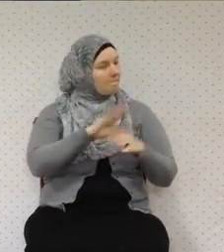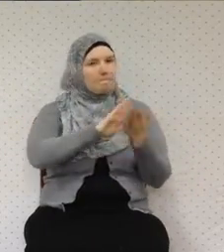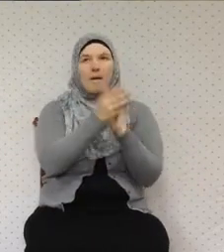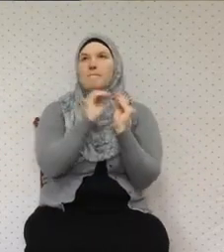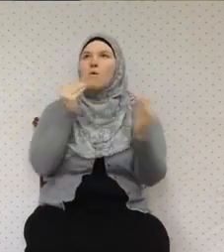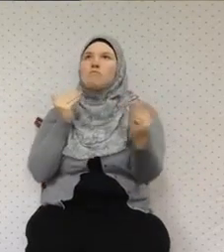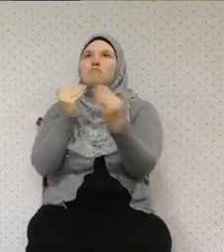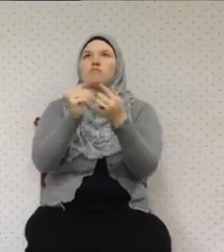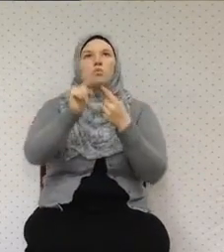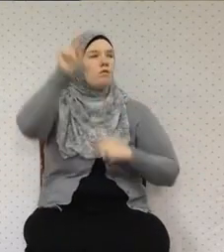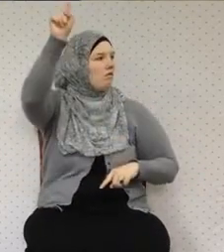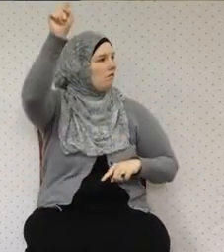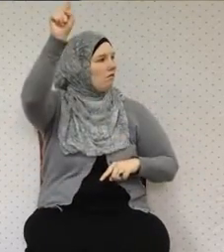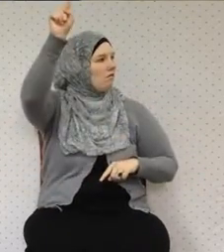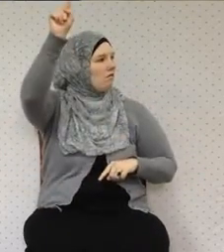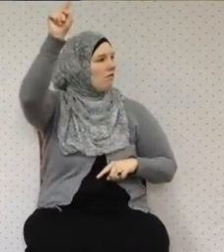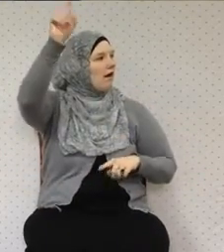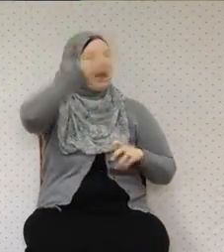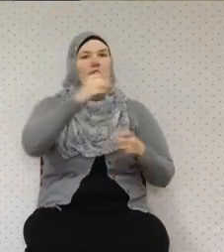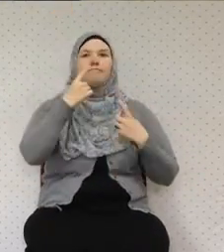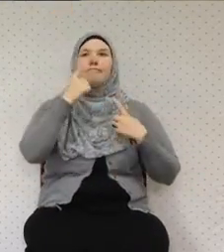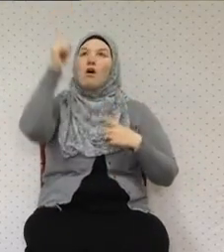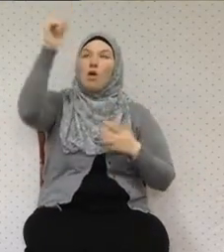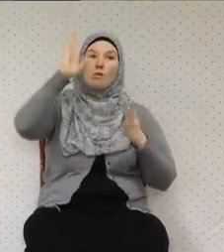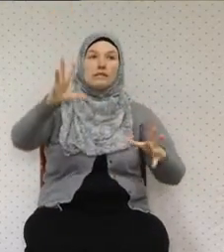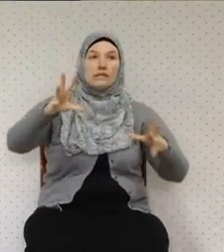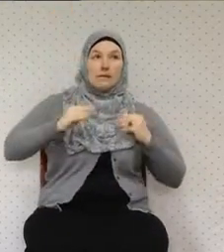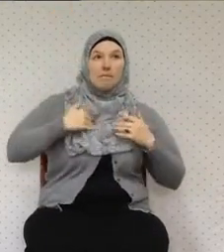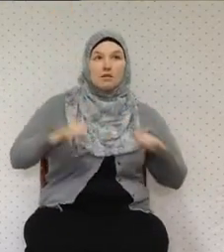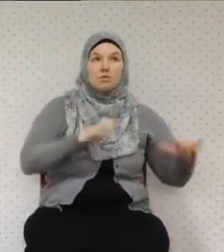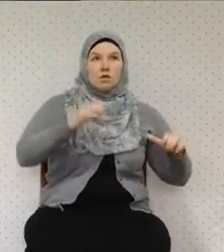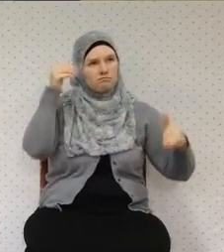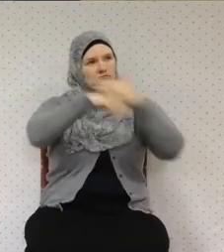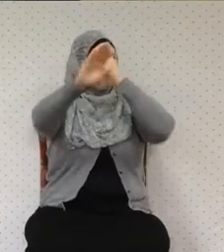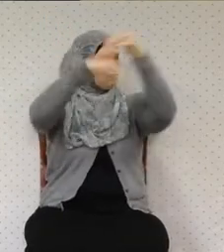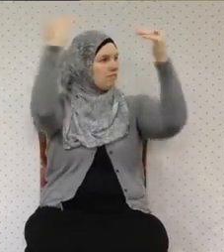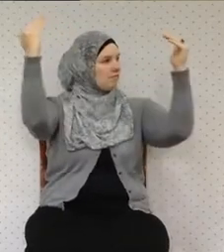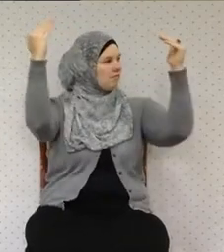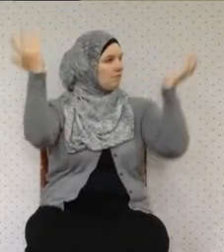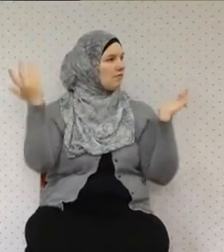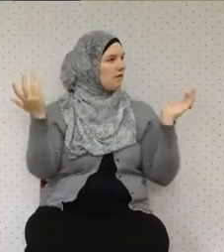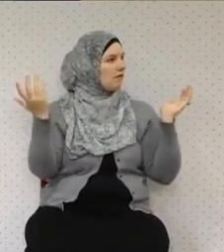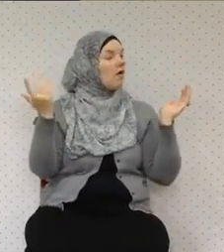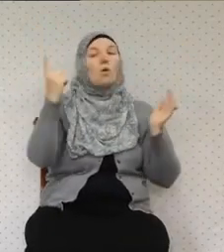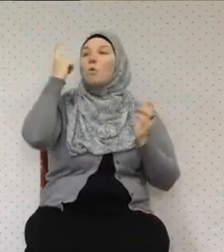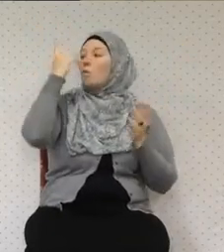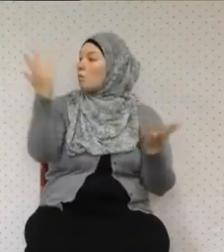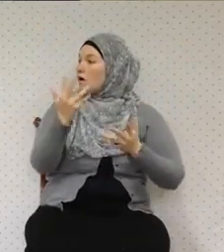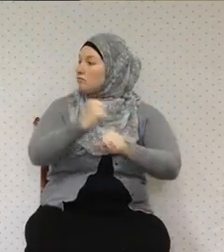get closer to Allah and to get accepted by Allah? Your ultimate fence of